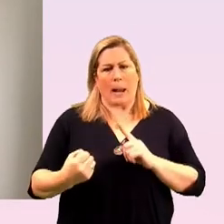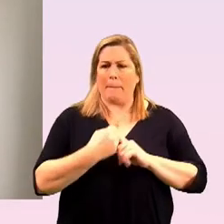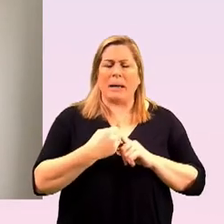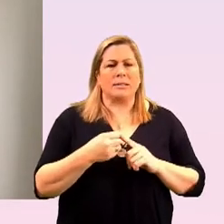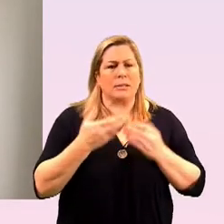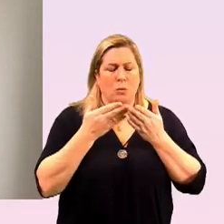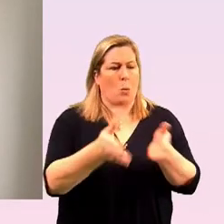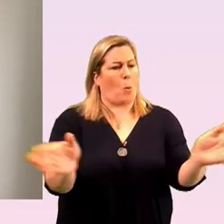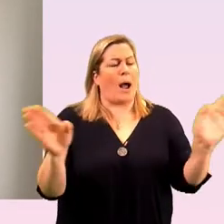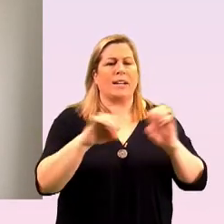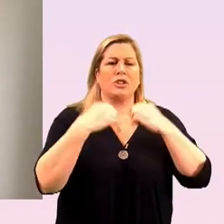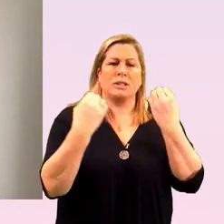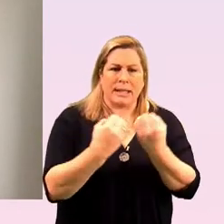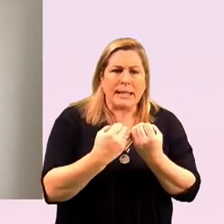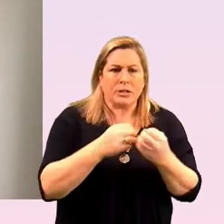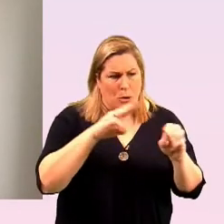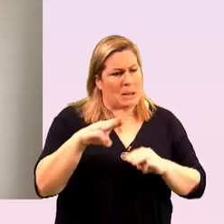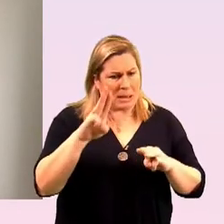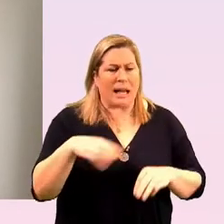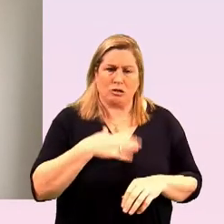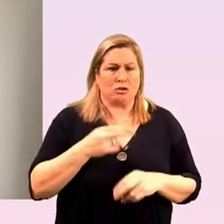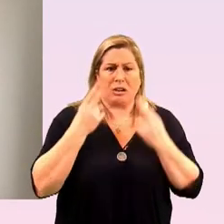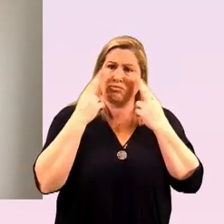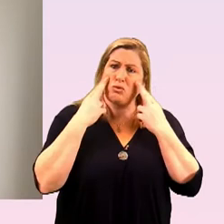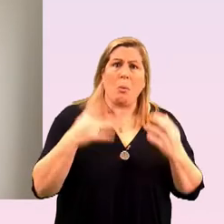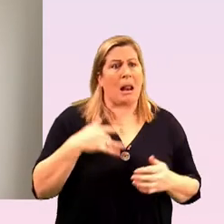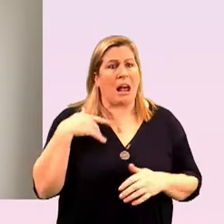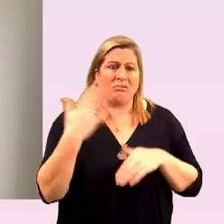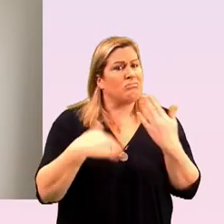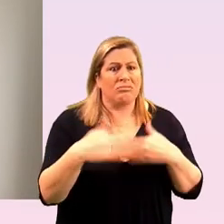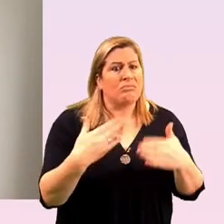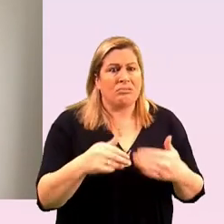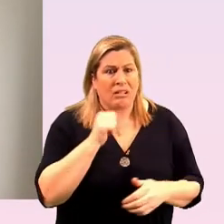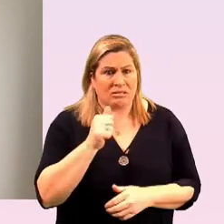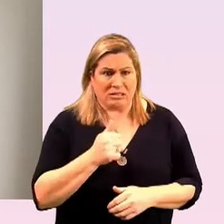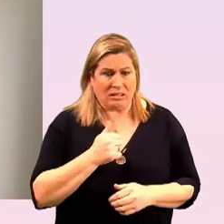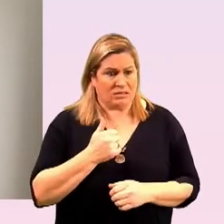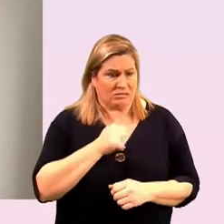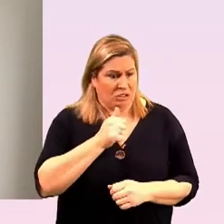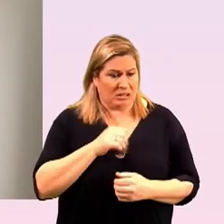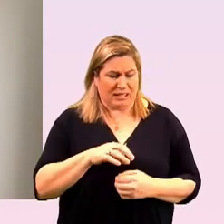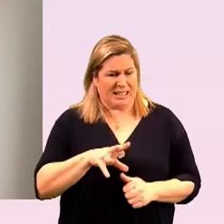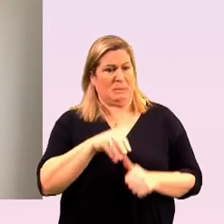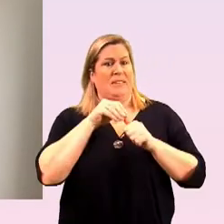the point where some people can go about their lives and it's not the main focus within work or life?